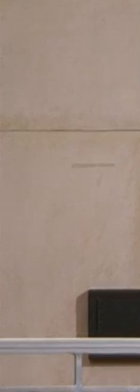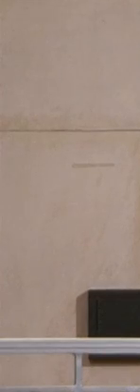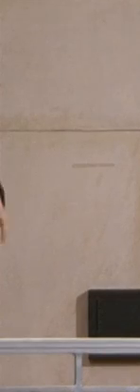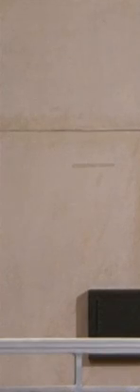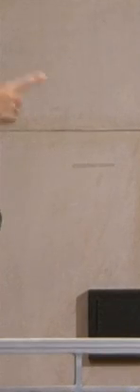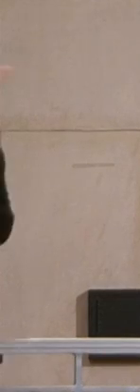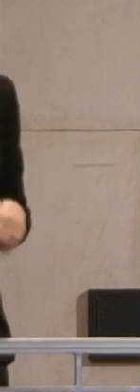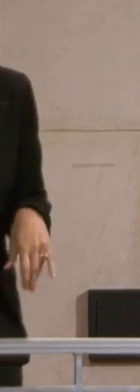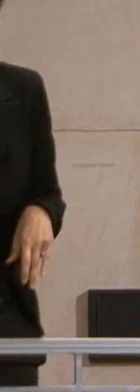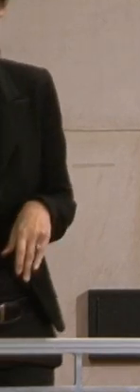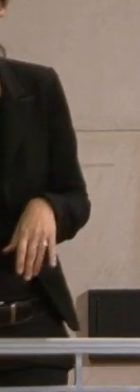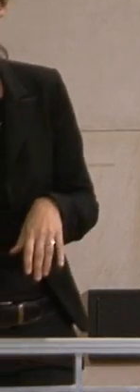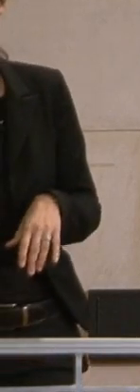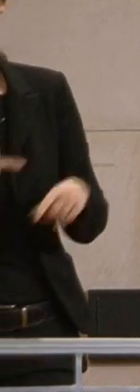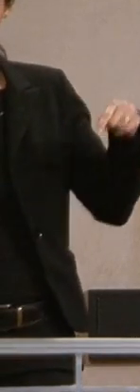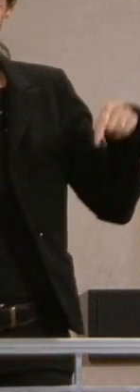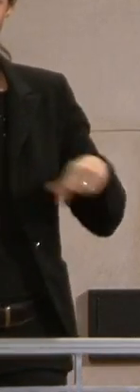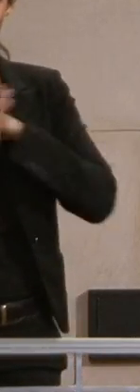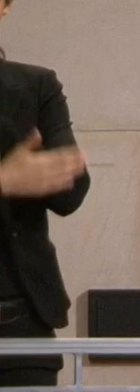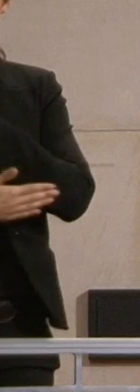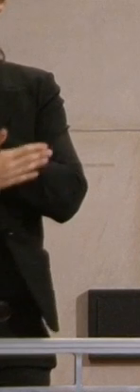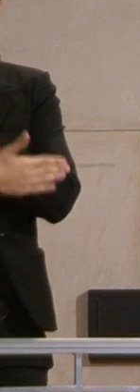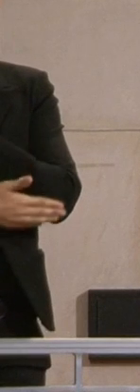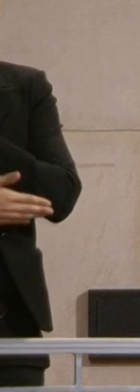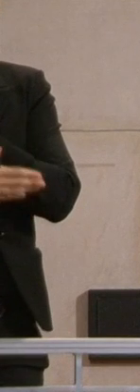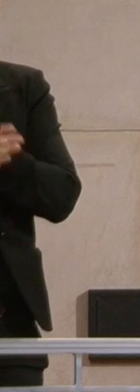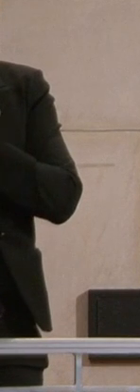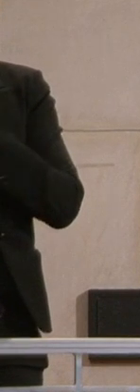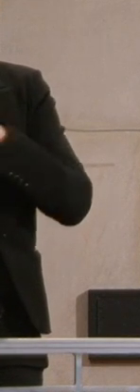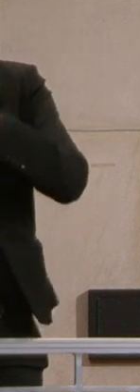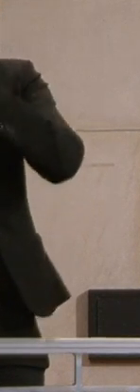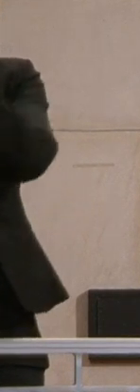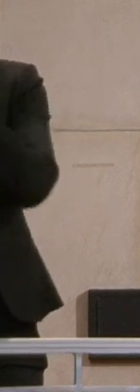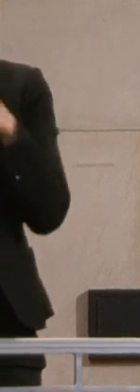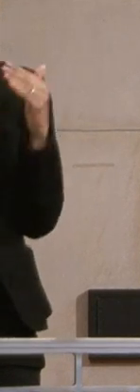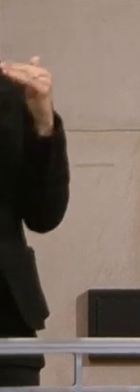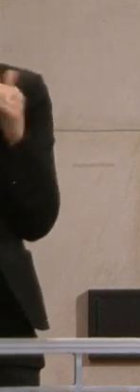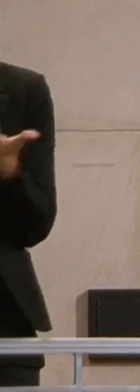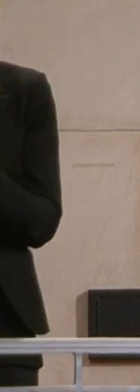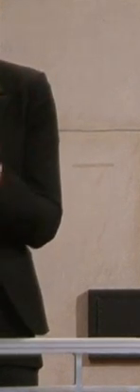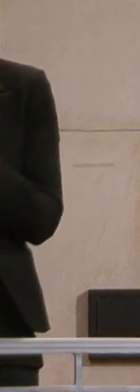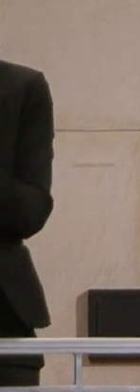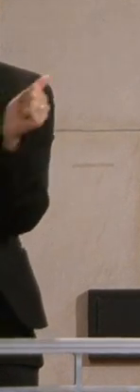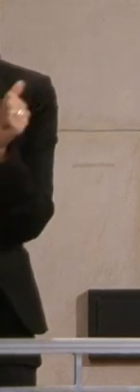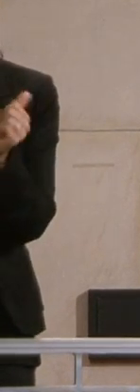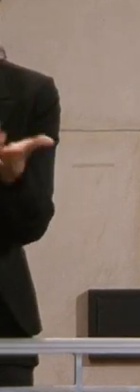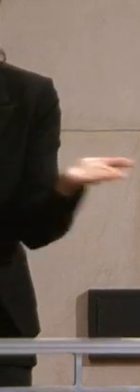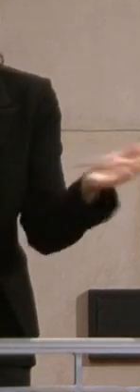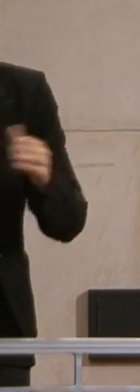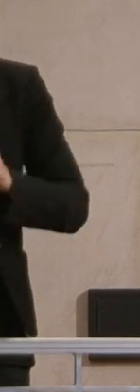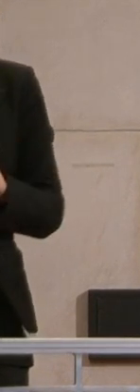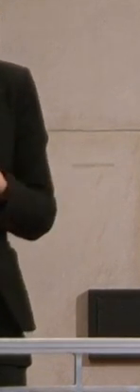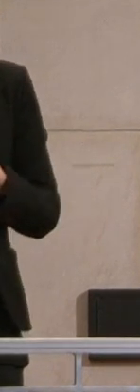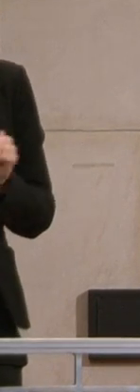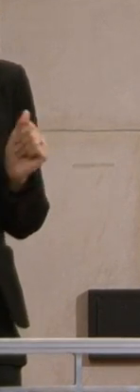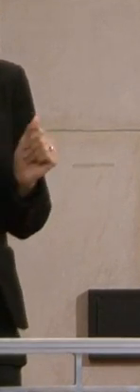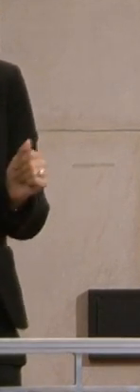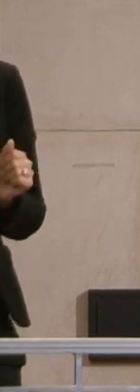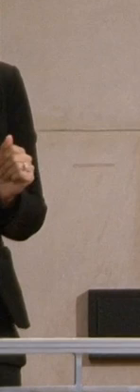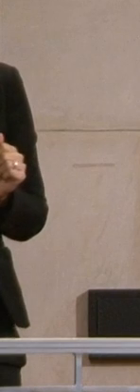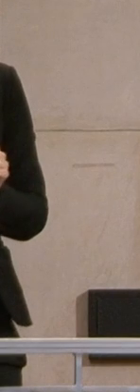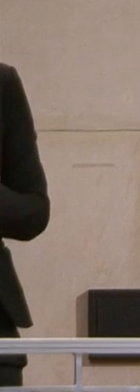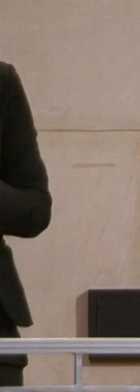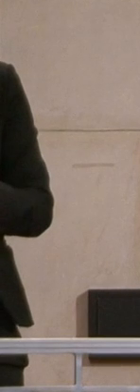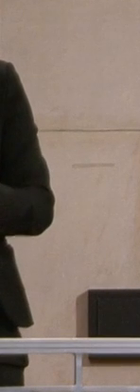She said, "This country was founded on a promise of equal rights for all, and we have always managed to move closer to that